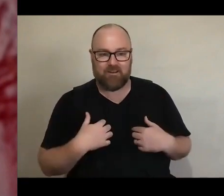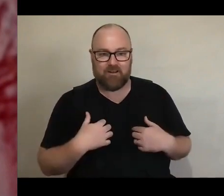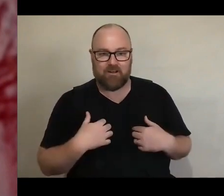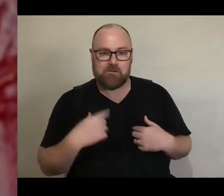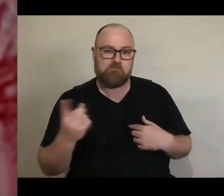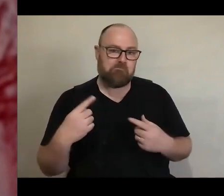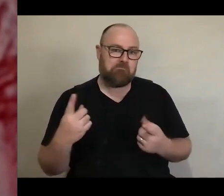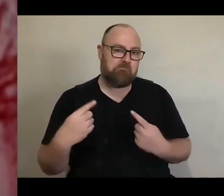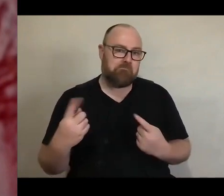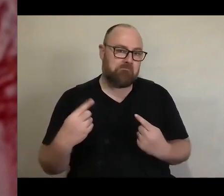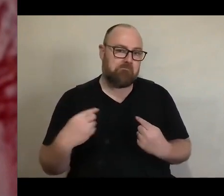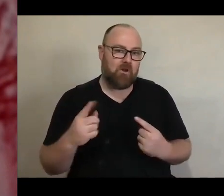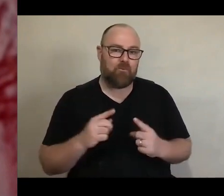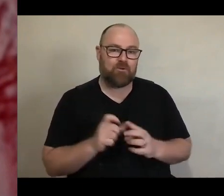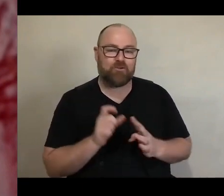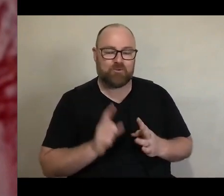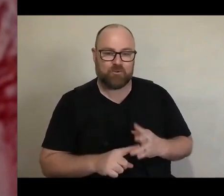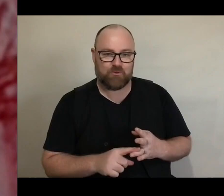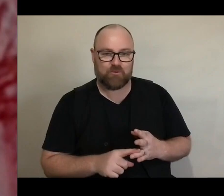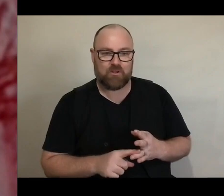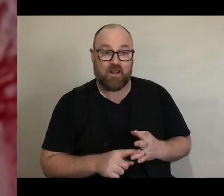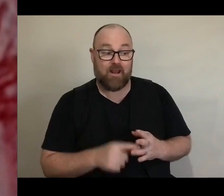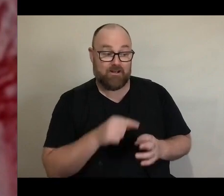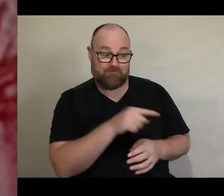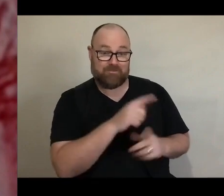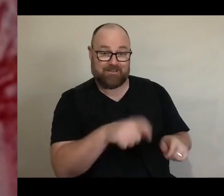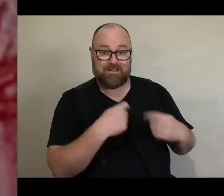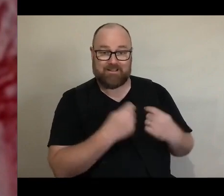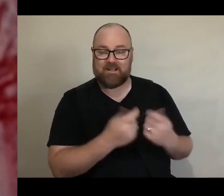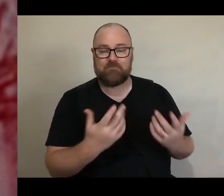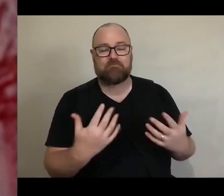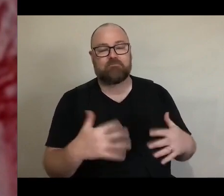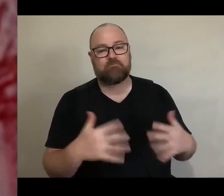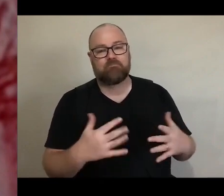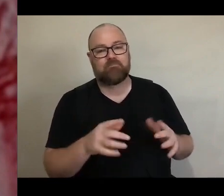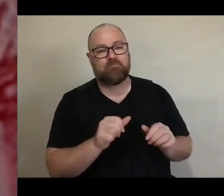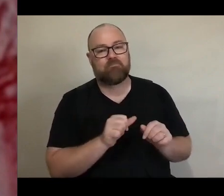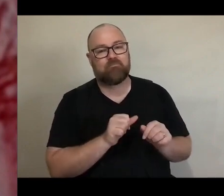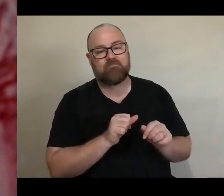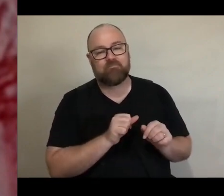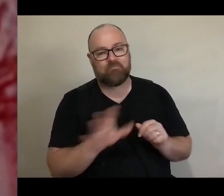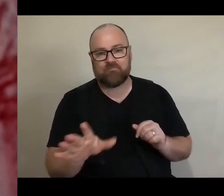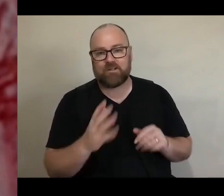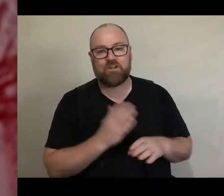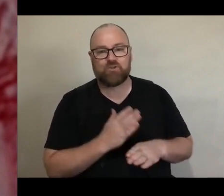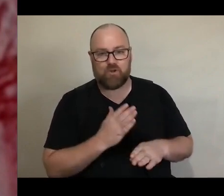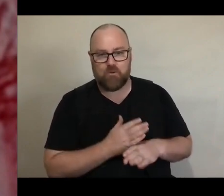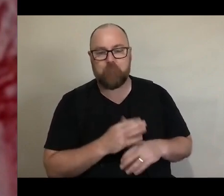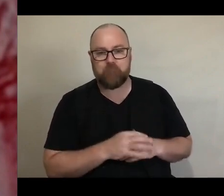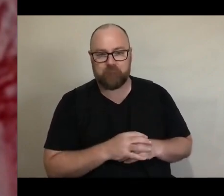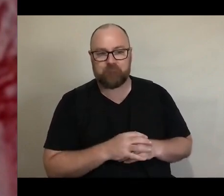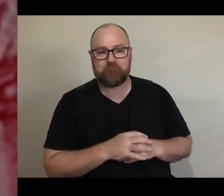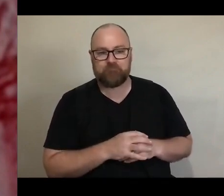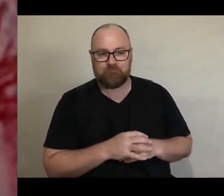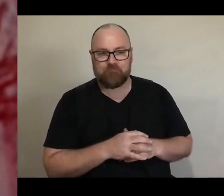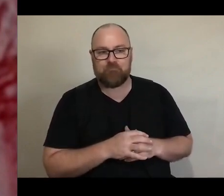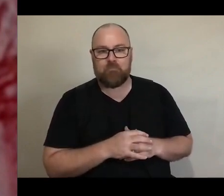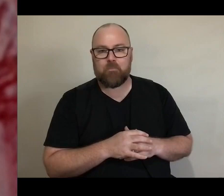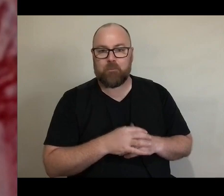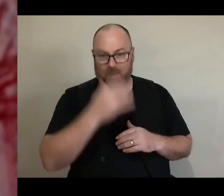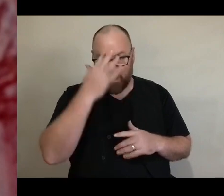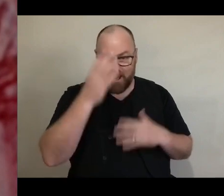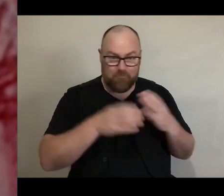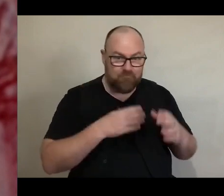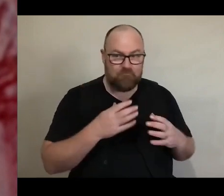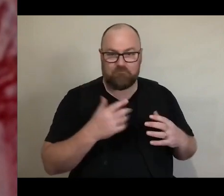from afar. And the team here have done an absolutely extraordinary job improvising, stepping in and collaborating